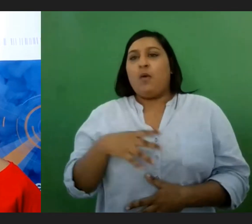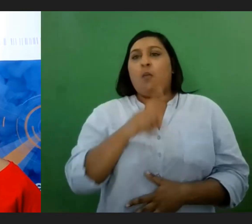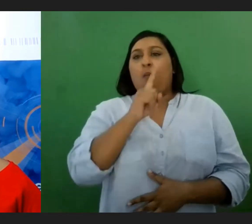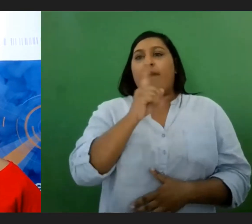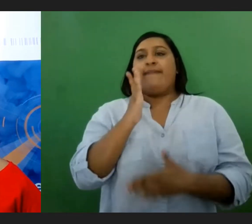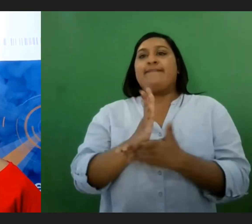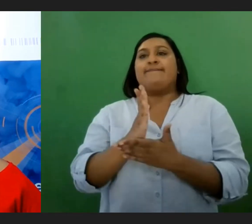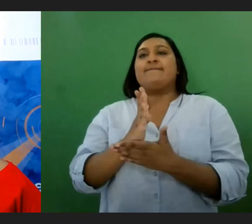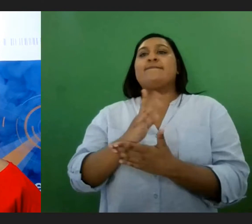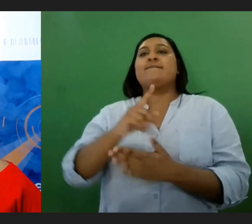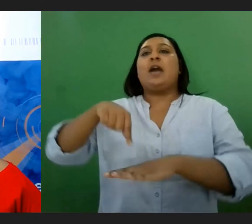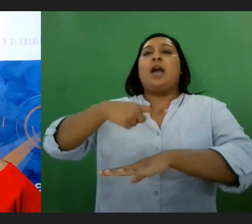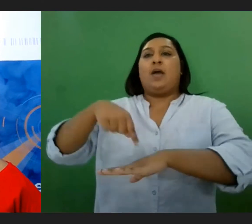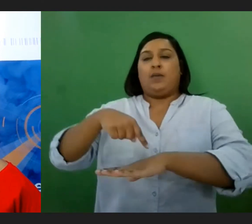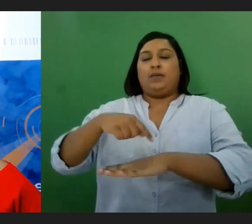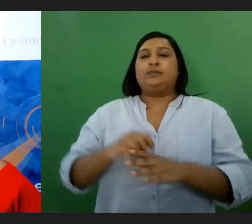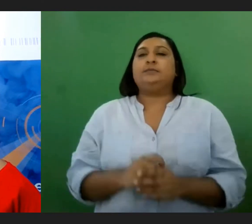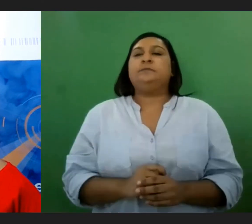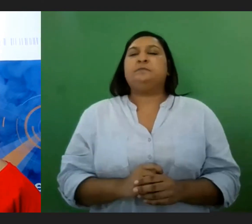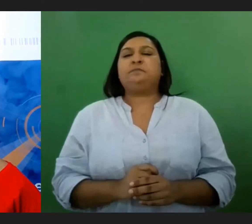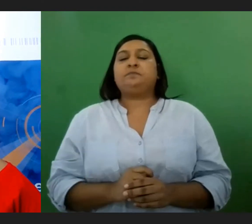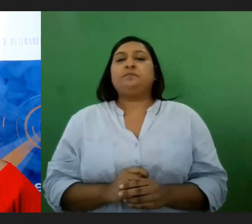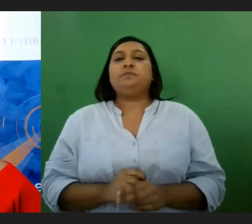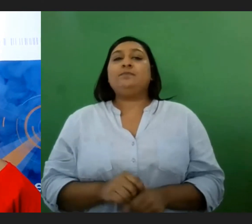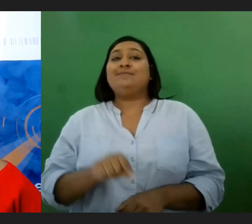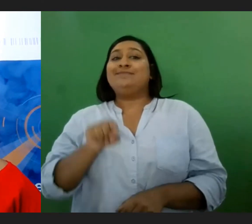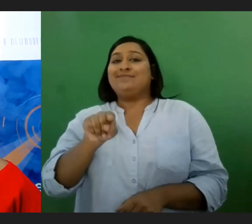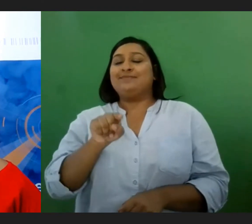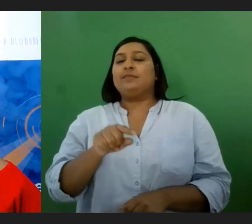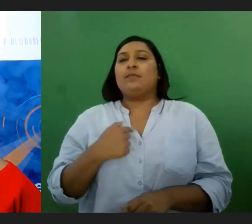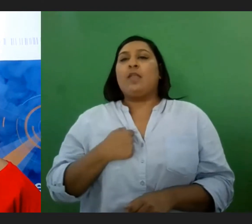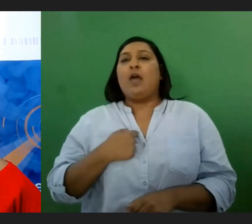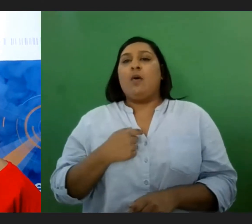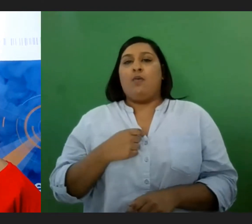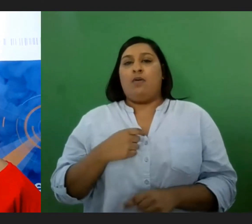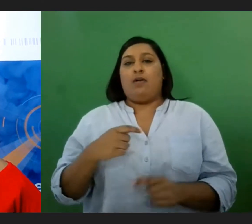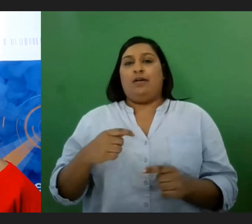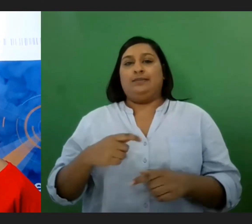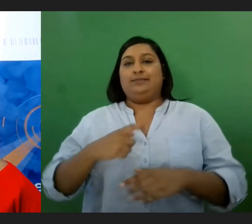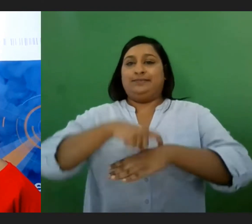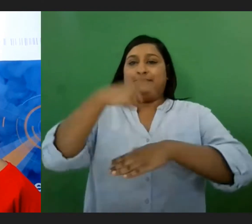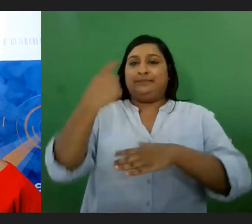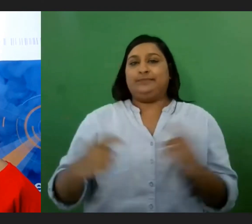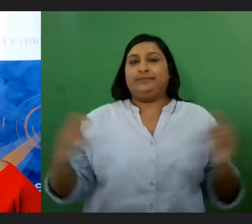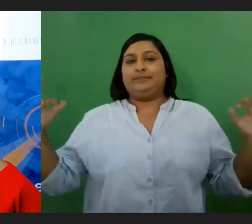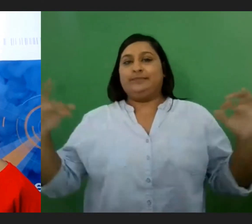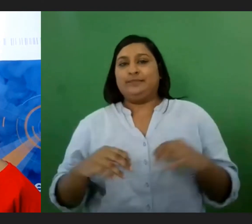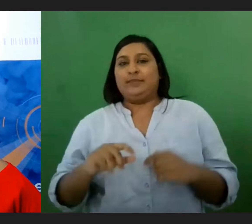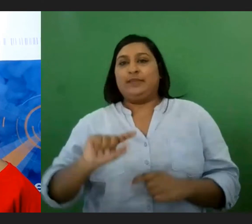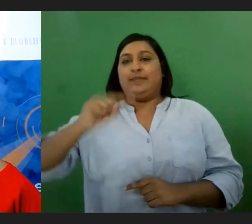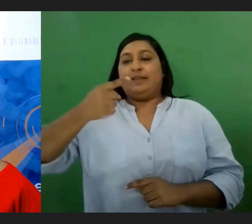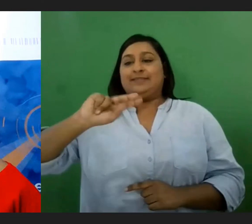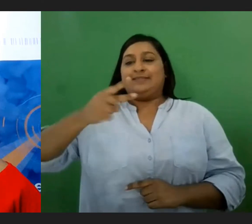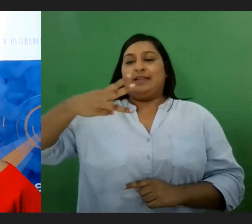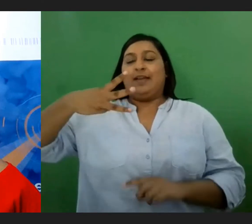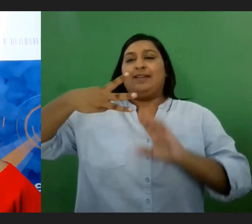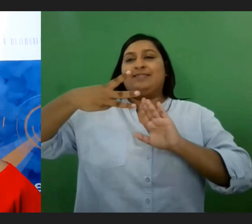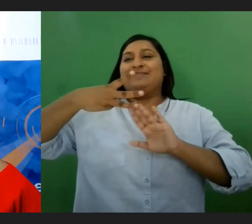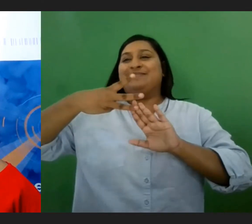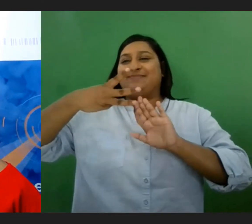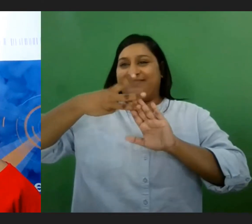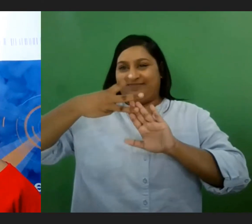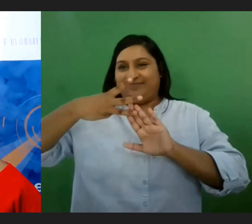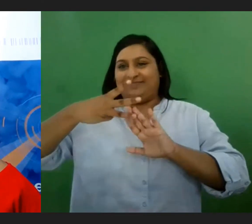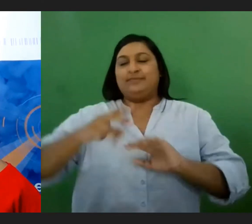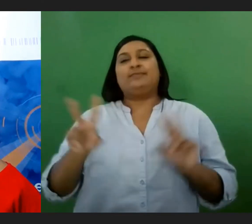So this is our third Forgotten Agenda webinar. Our third Forgotten webinar